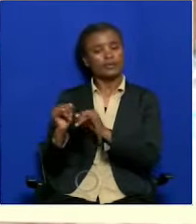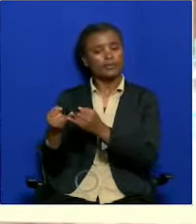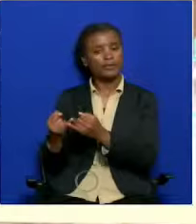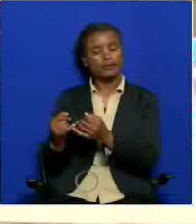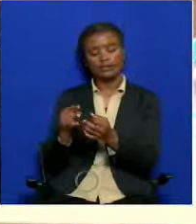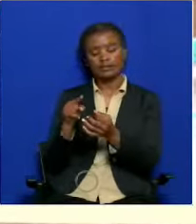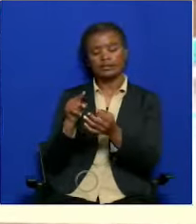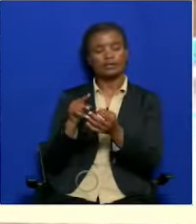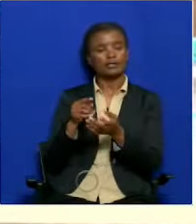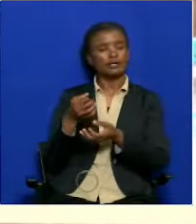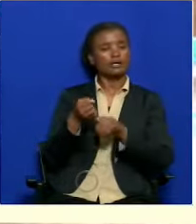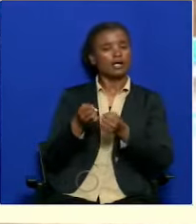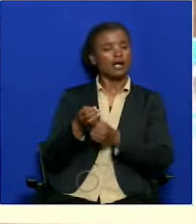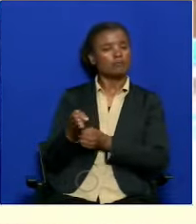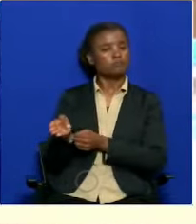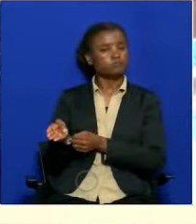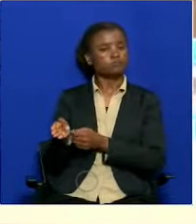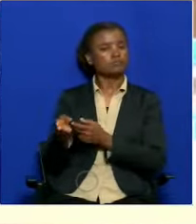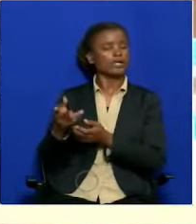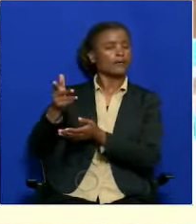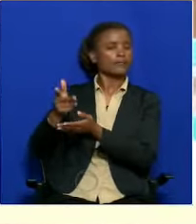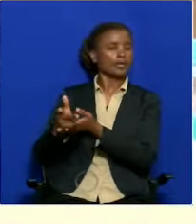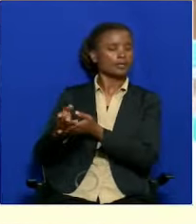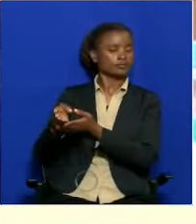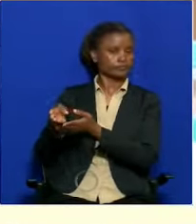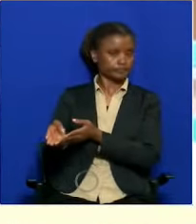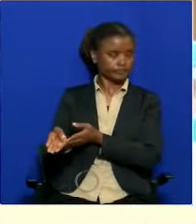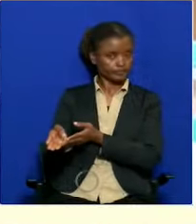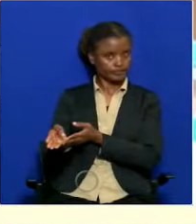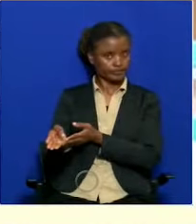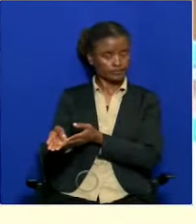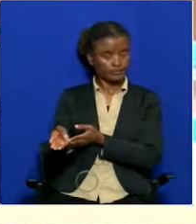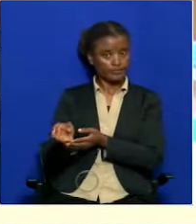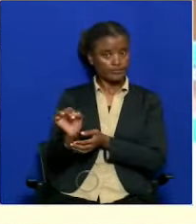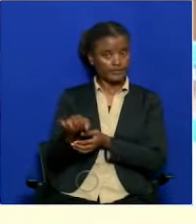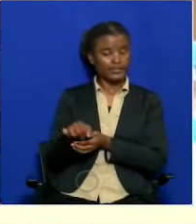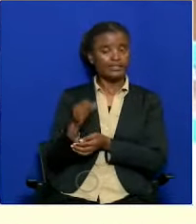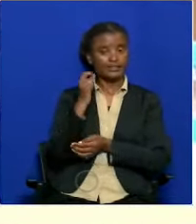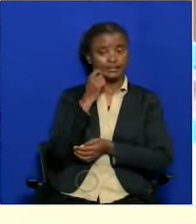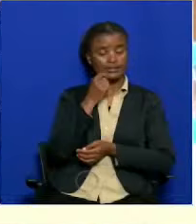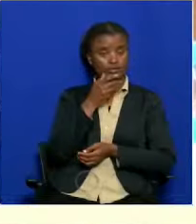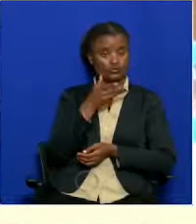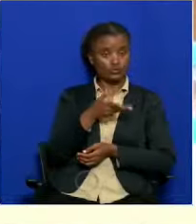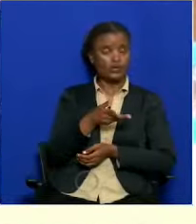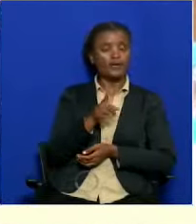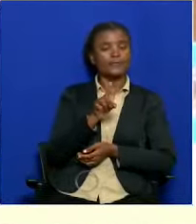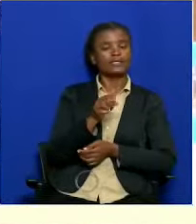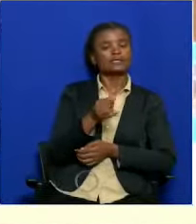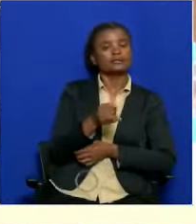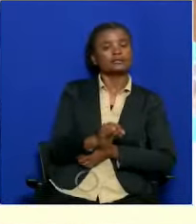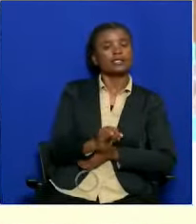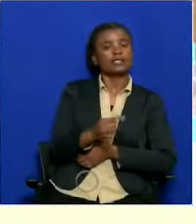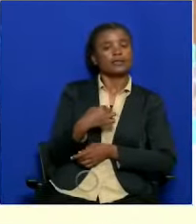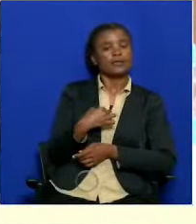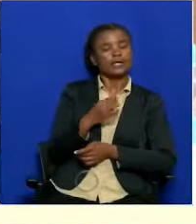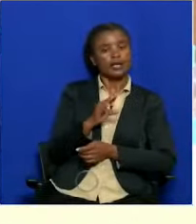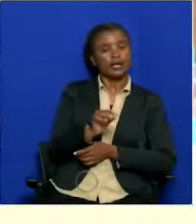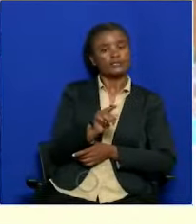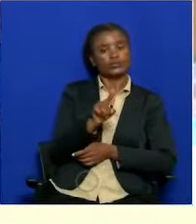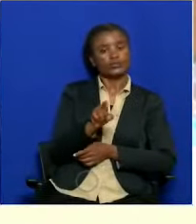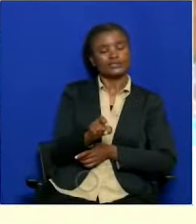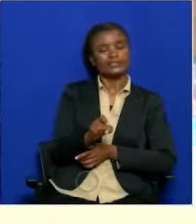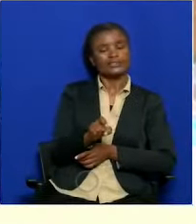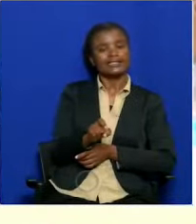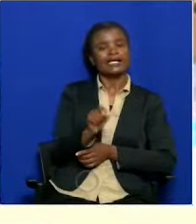stored at the instance of the insurer. But I still ask you the question as to what it is that